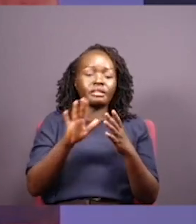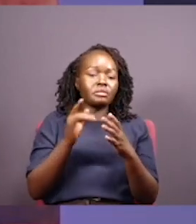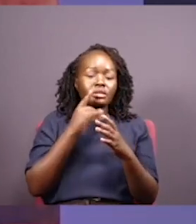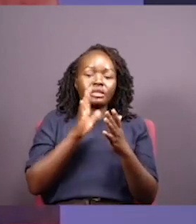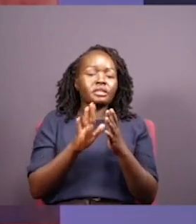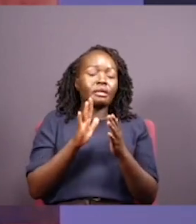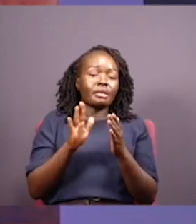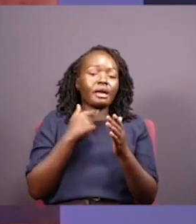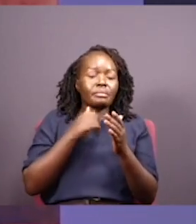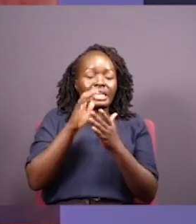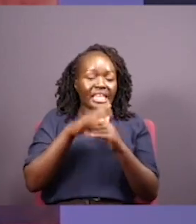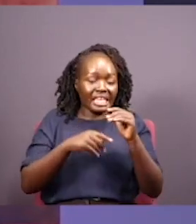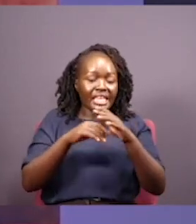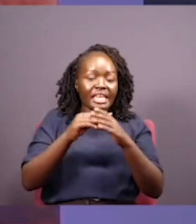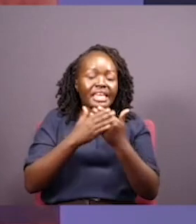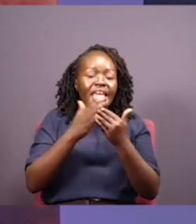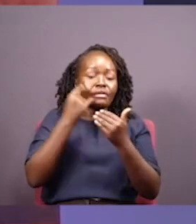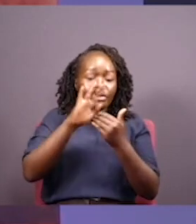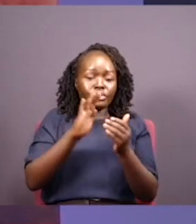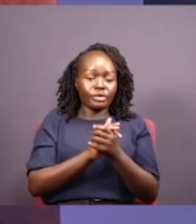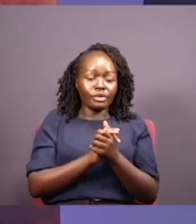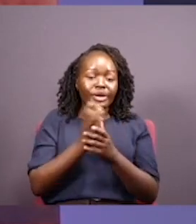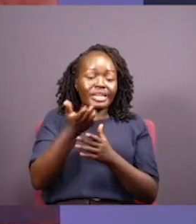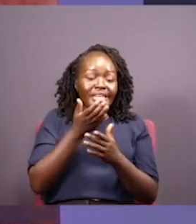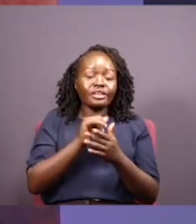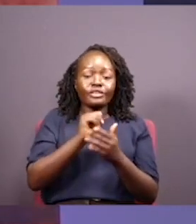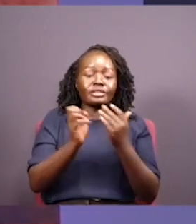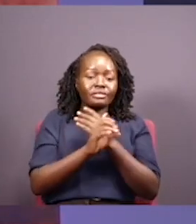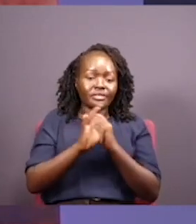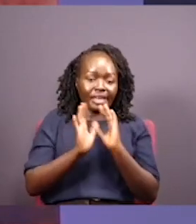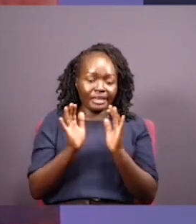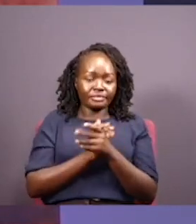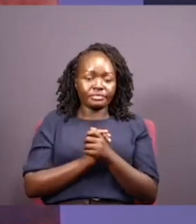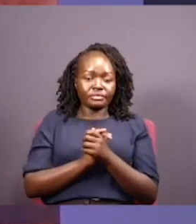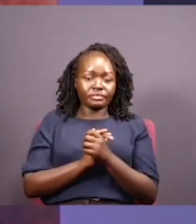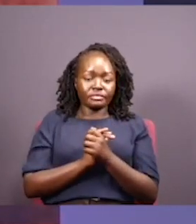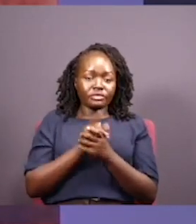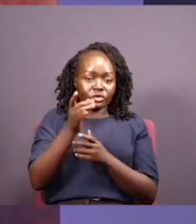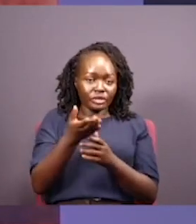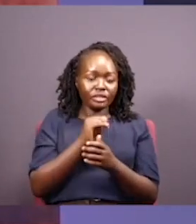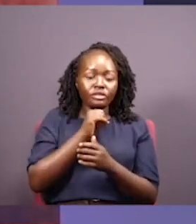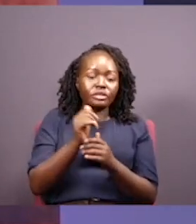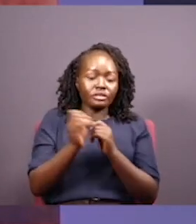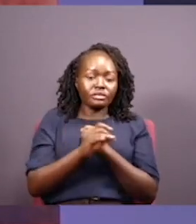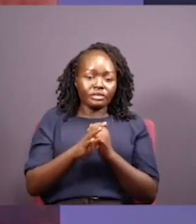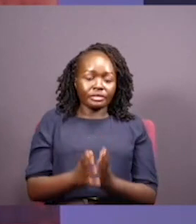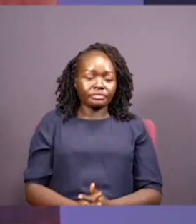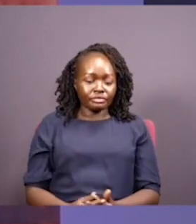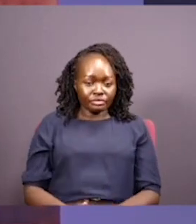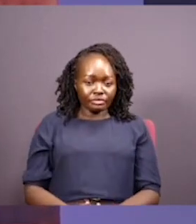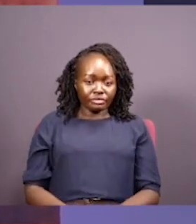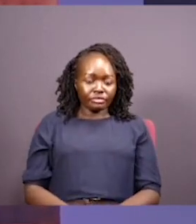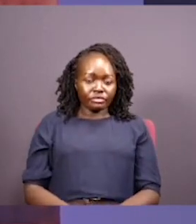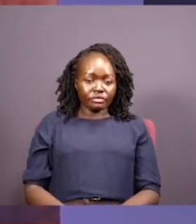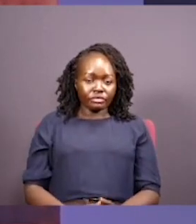than anything else. You need not fear. You need not fear. The fifth